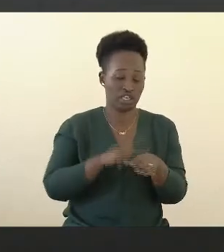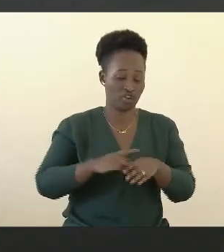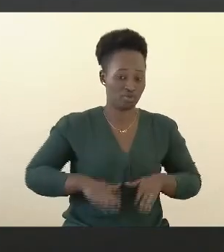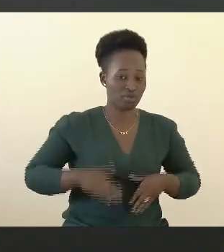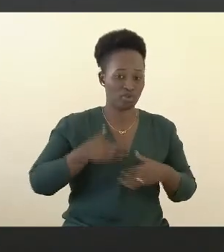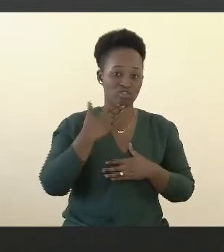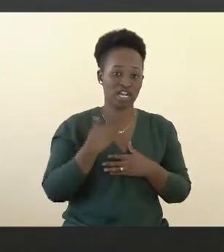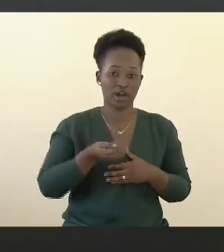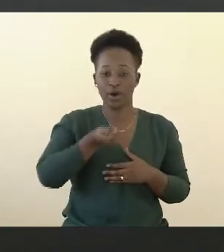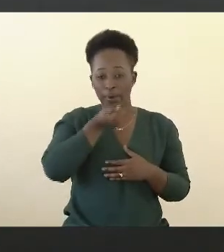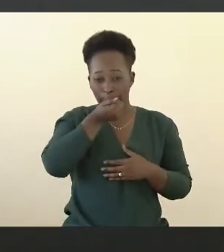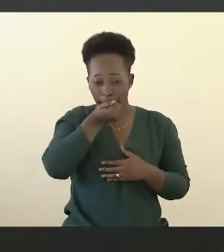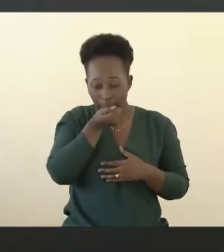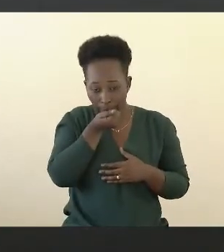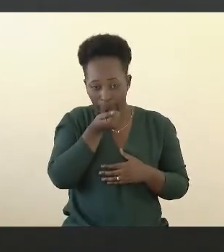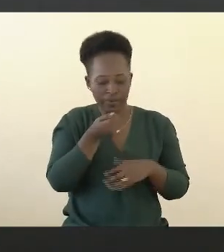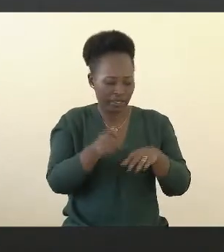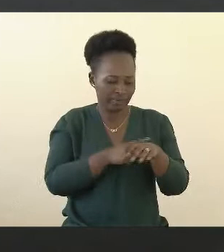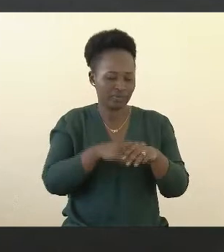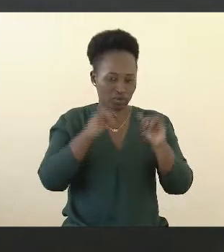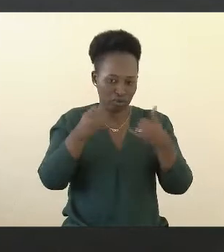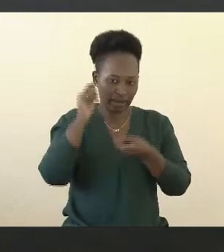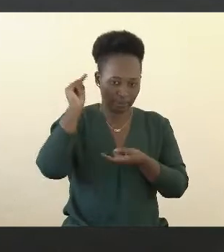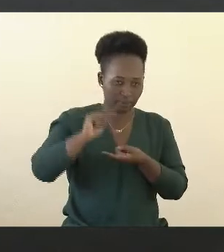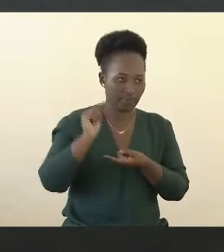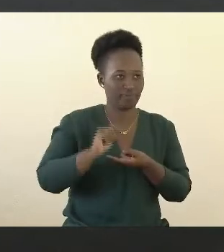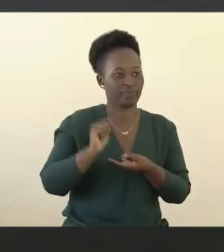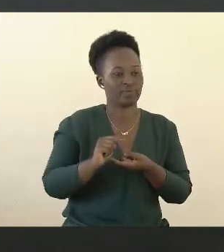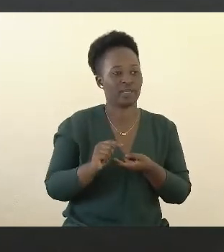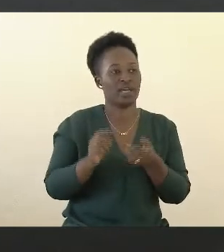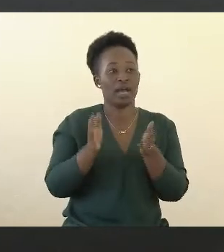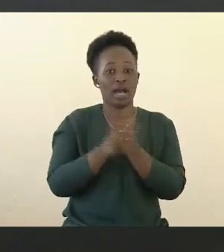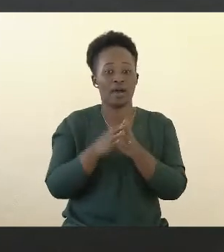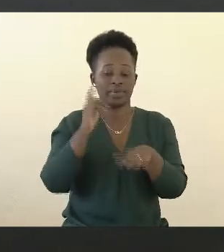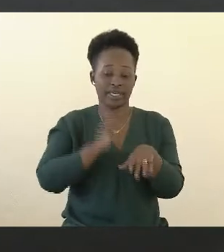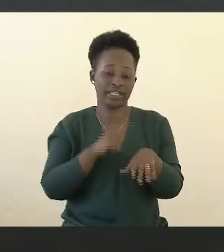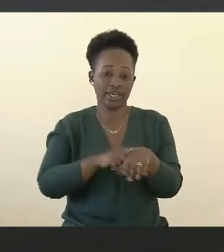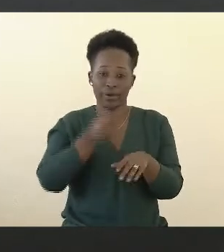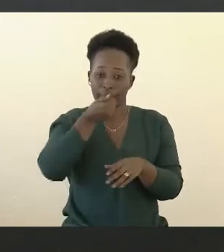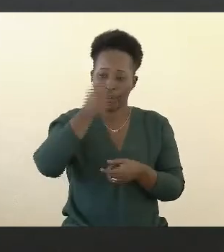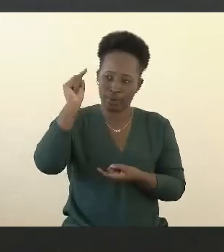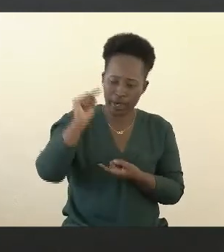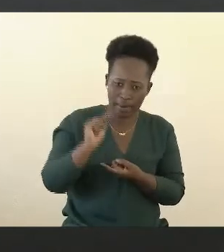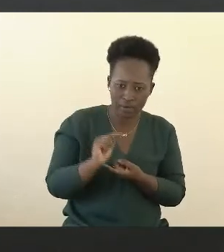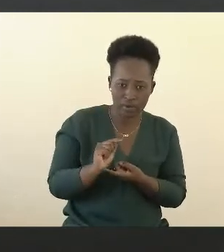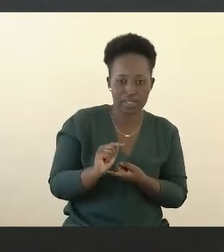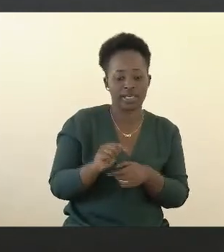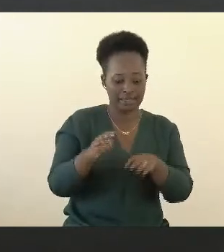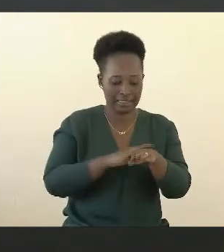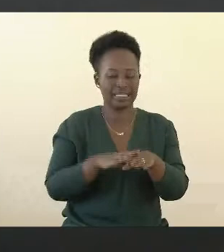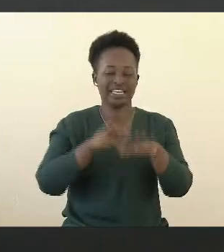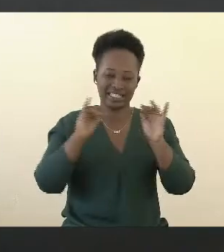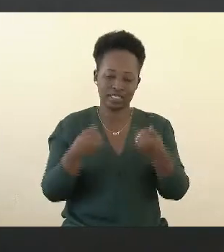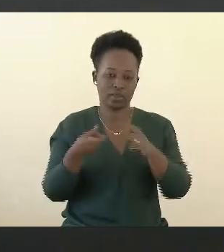And once the temperature is also very low, the skin does the function of raising up the body temperature. I think you're understanding what I'm talking